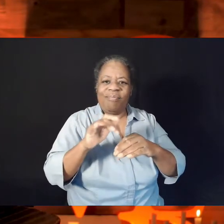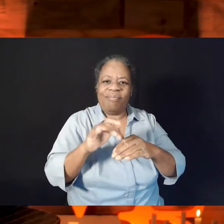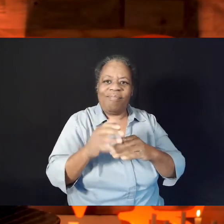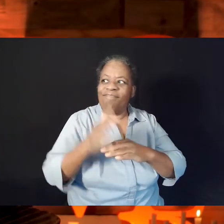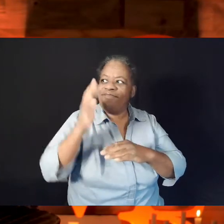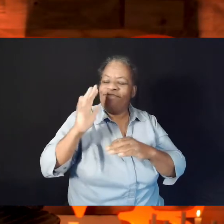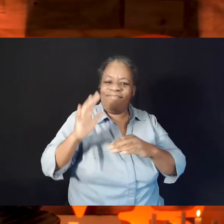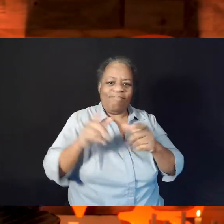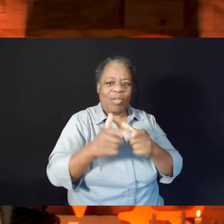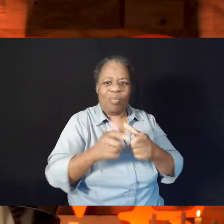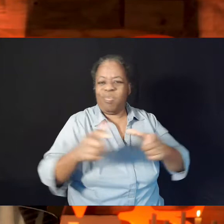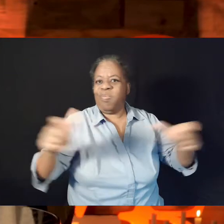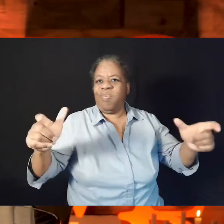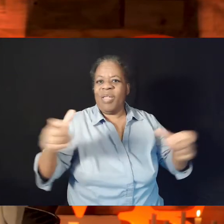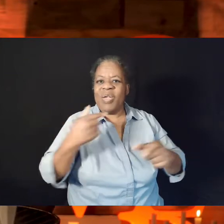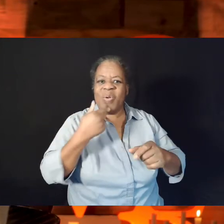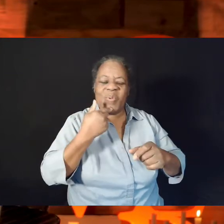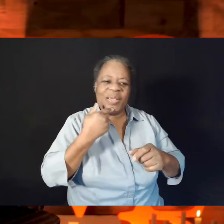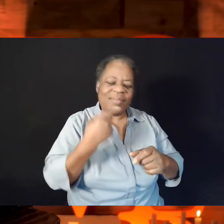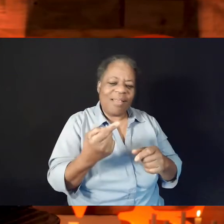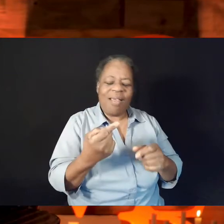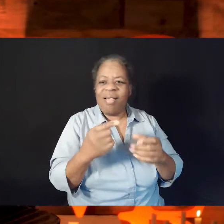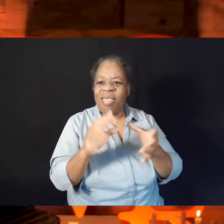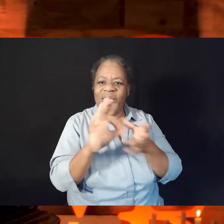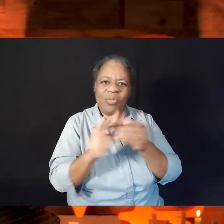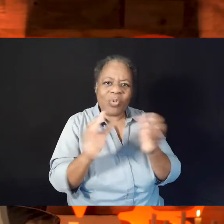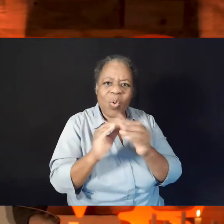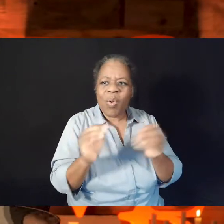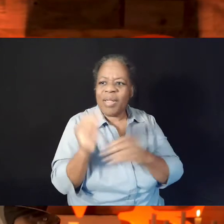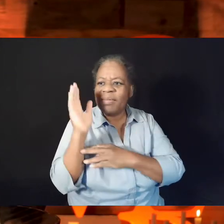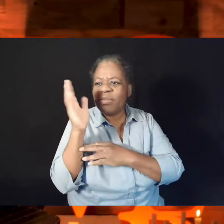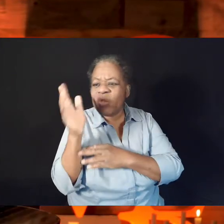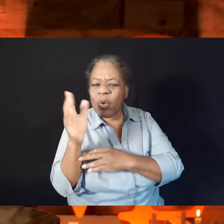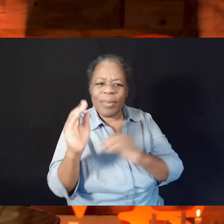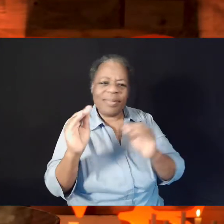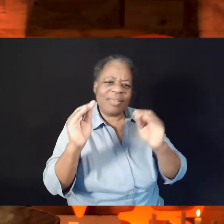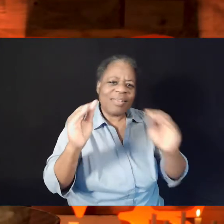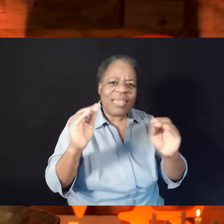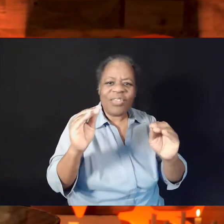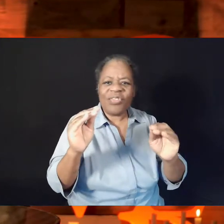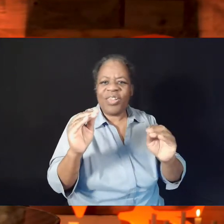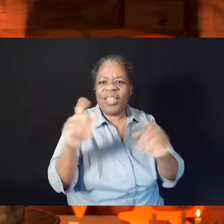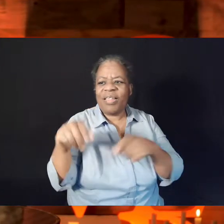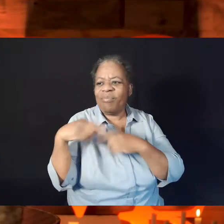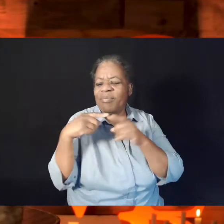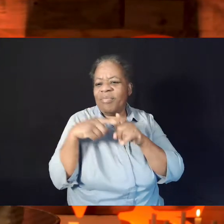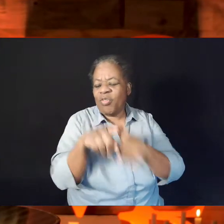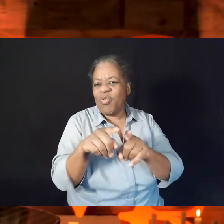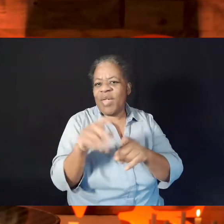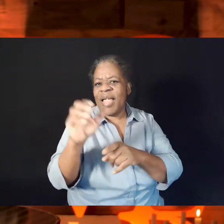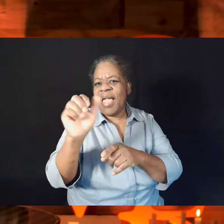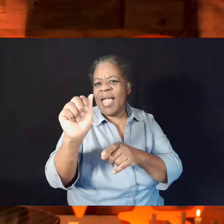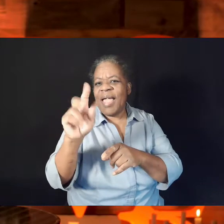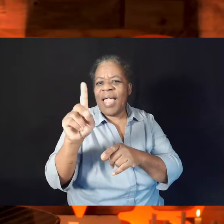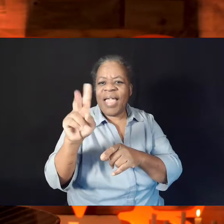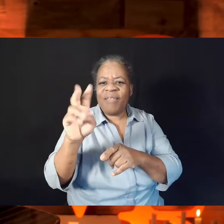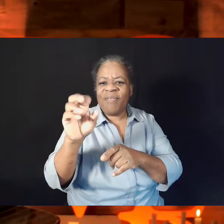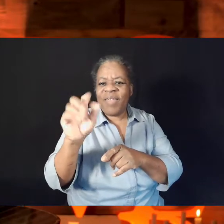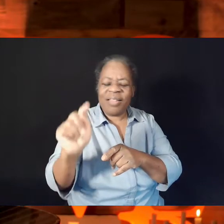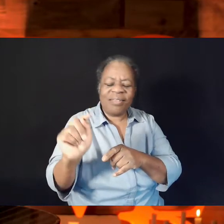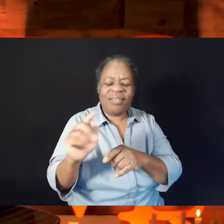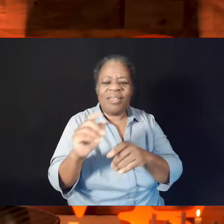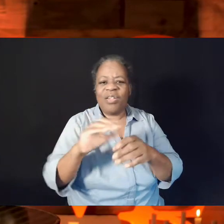retell the stories, sometimes in sermons and teaching, like during Advent and Christmas and Easter, and sometimes